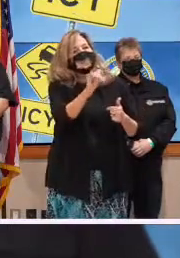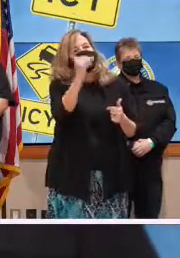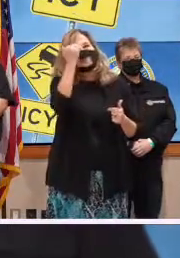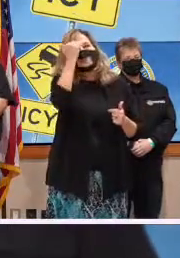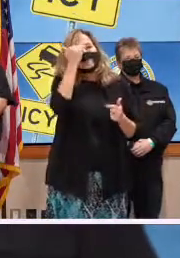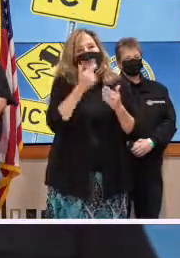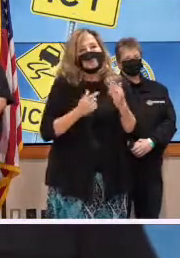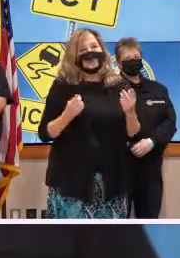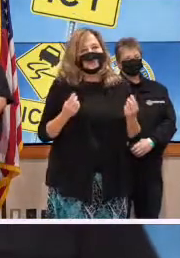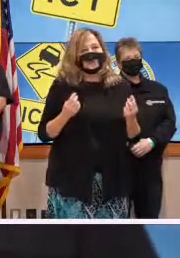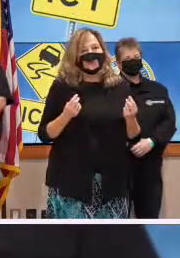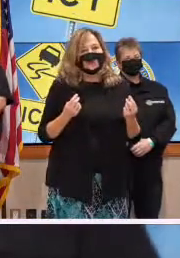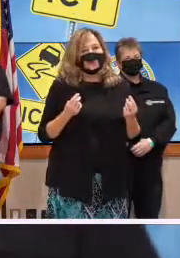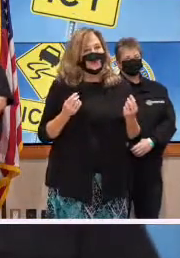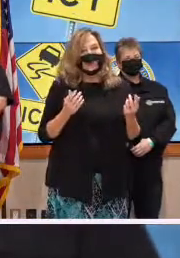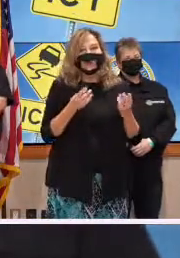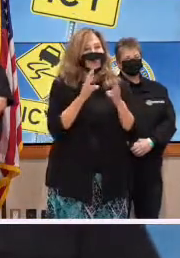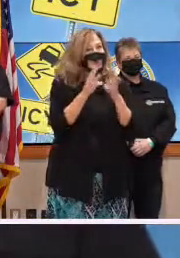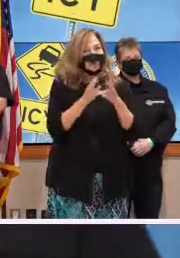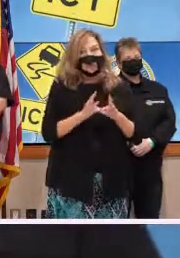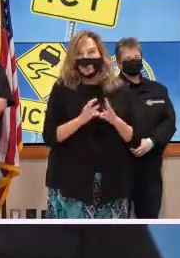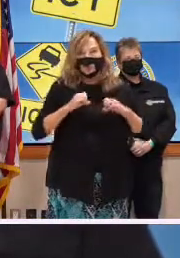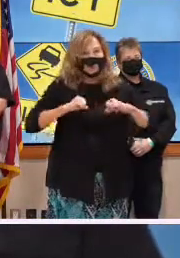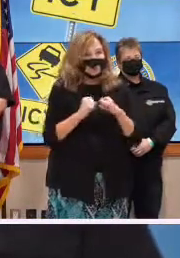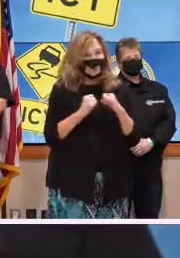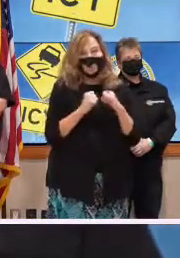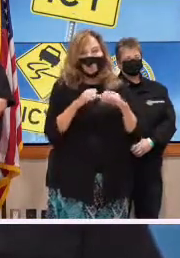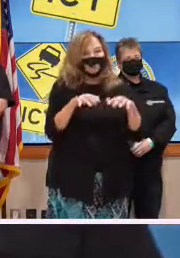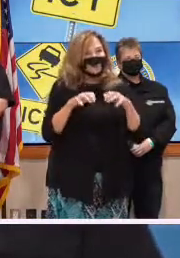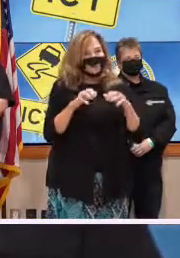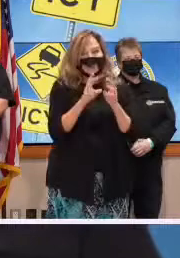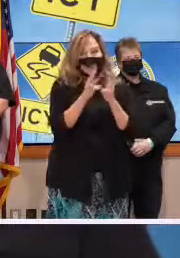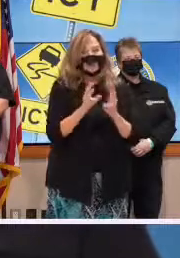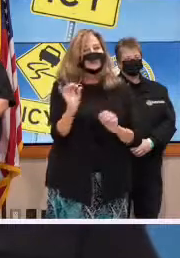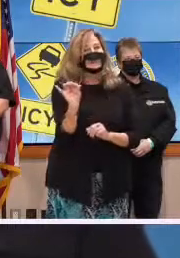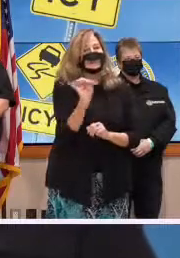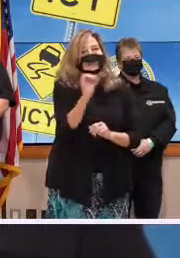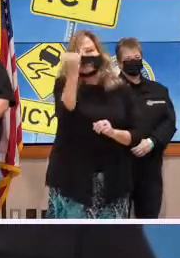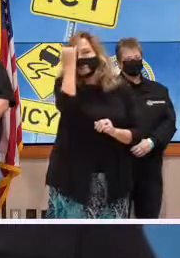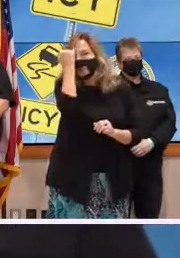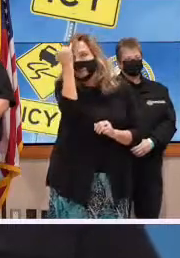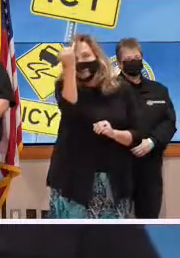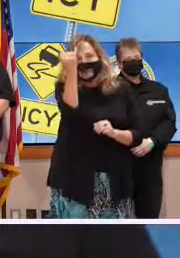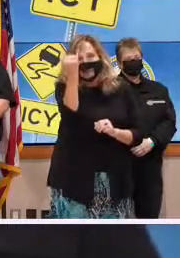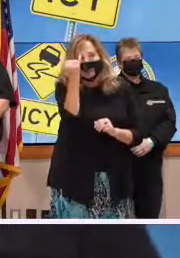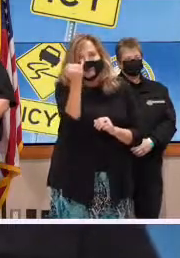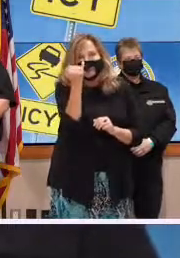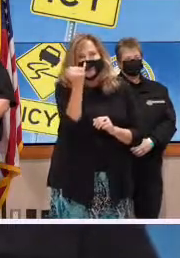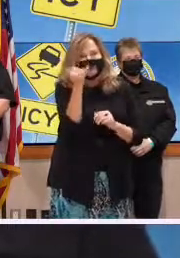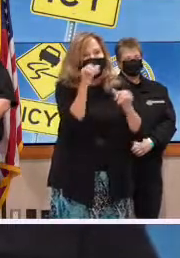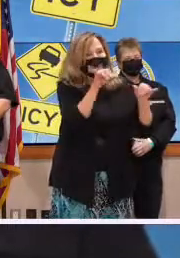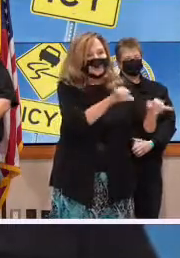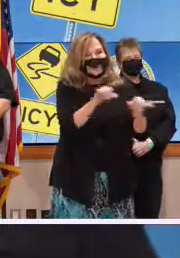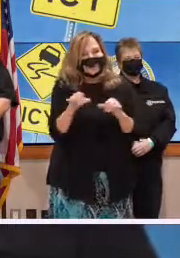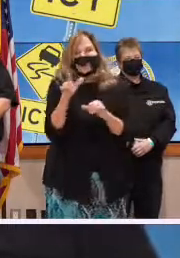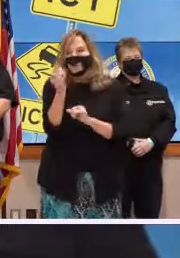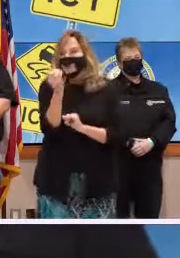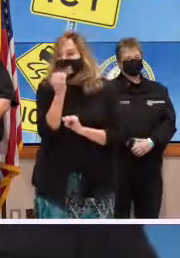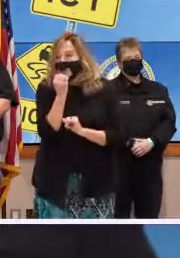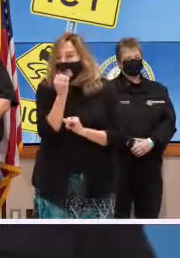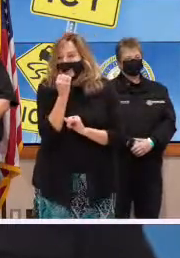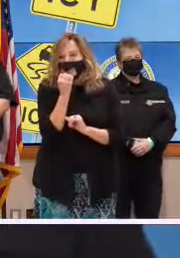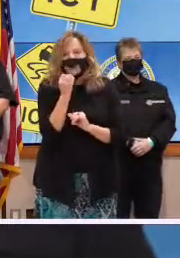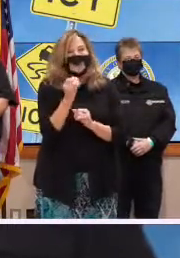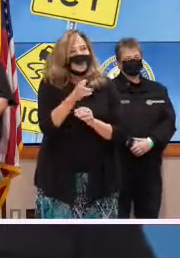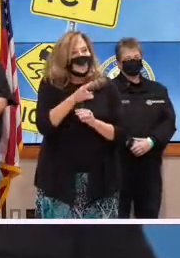weather is proof we need to prepare year-round, and we need to do the same kinds of things we would do: food, water, monitor local weather,